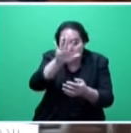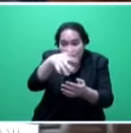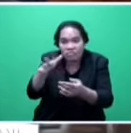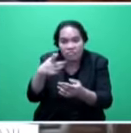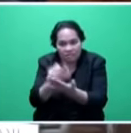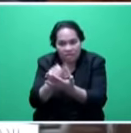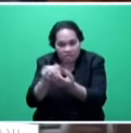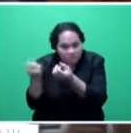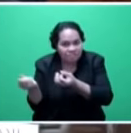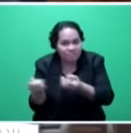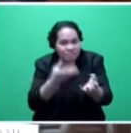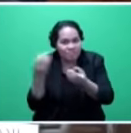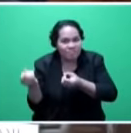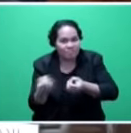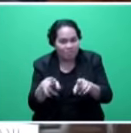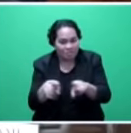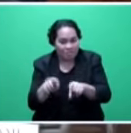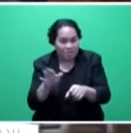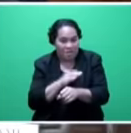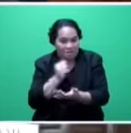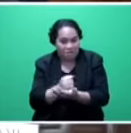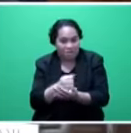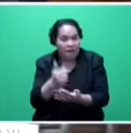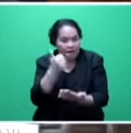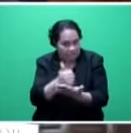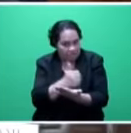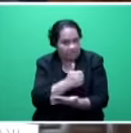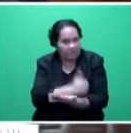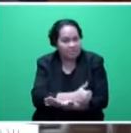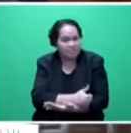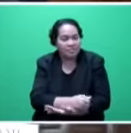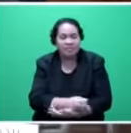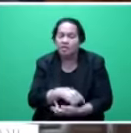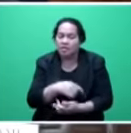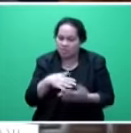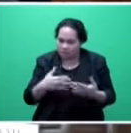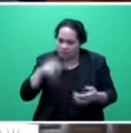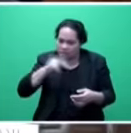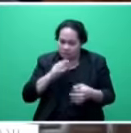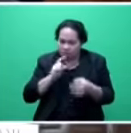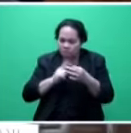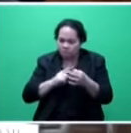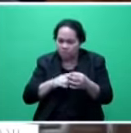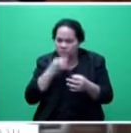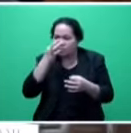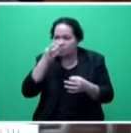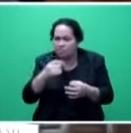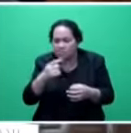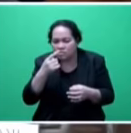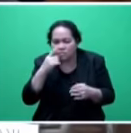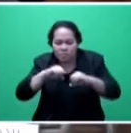place to ensure transparency and accountability. We need an inquiry into this. If